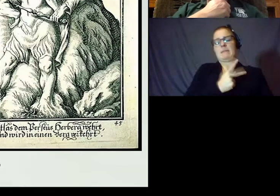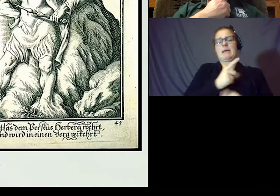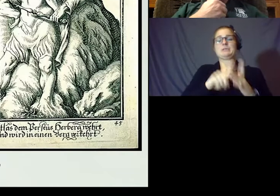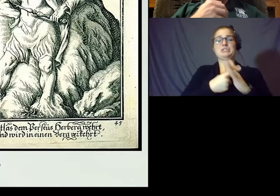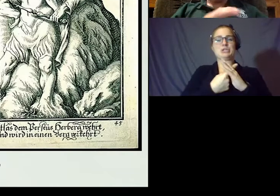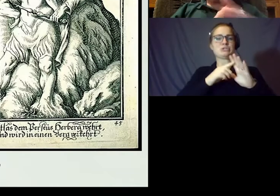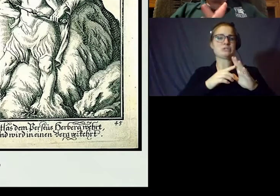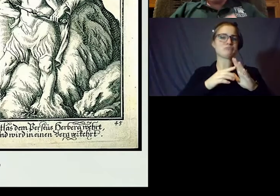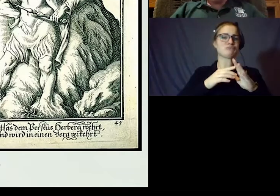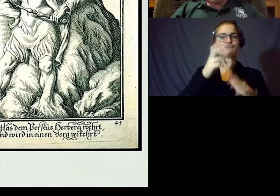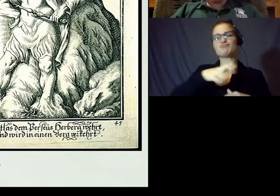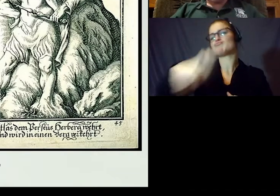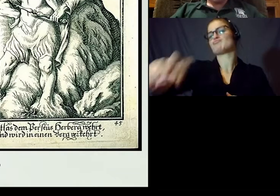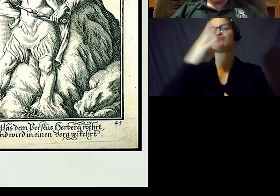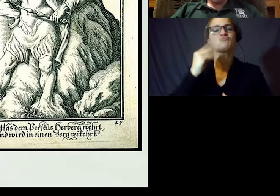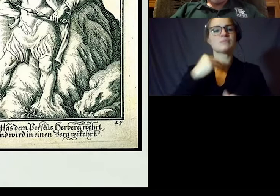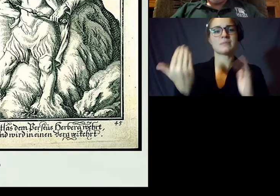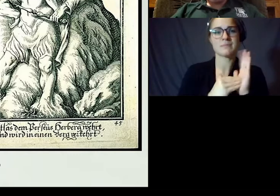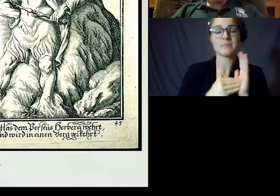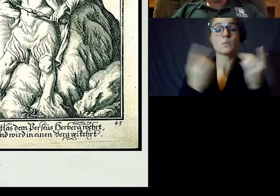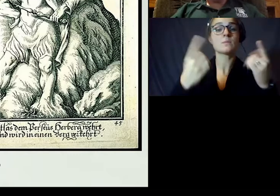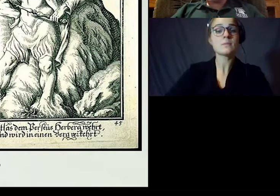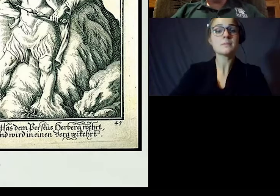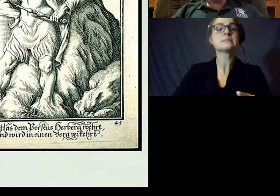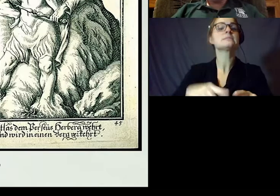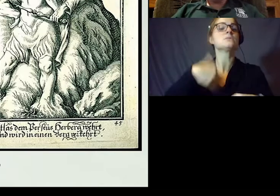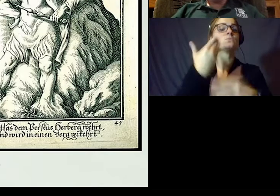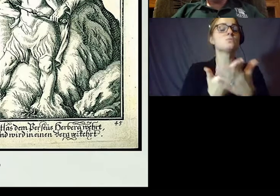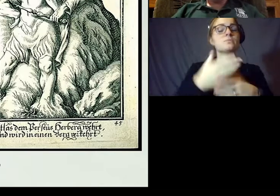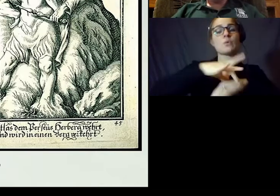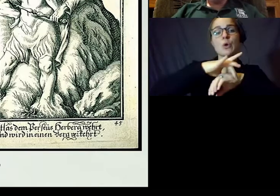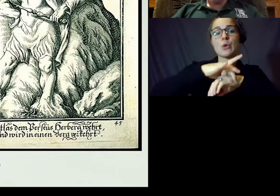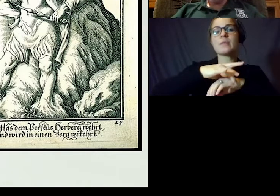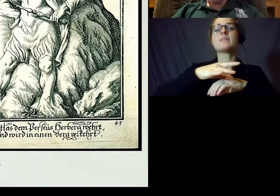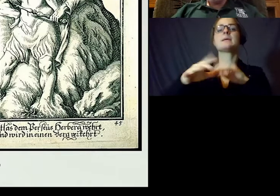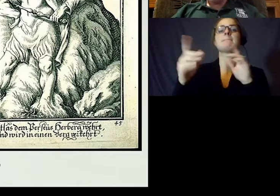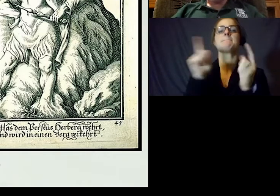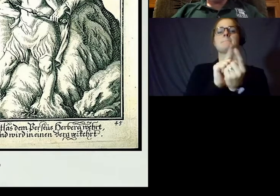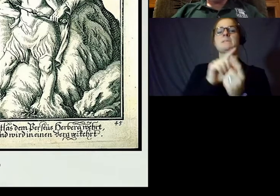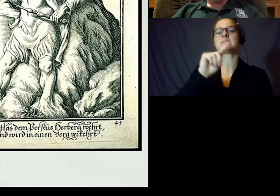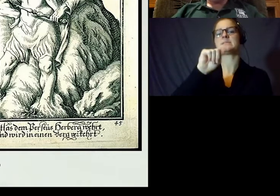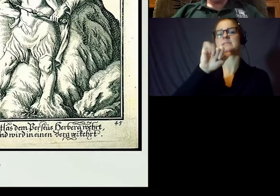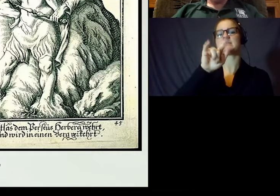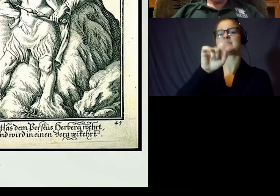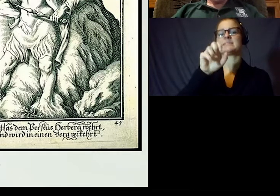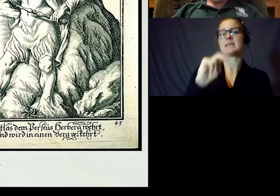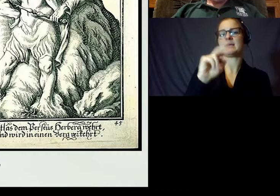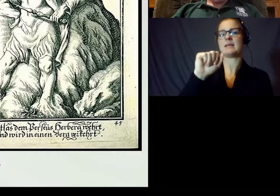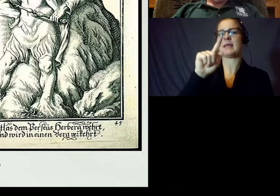earth, and he finds the Titan Atlas. He asks for hospitality, but is refused because of a